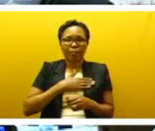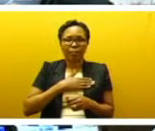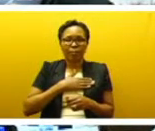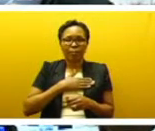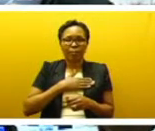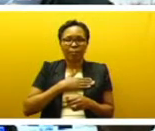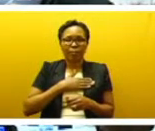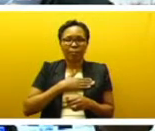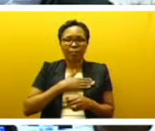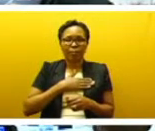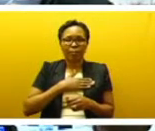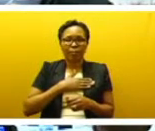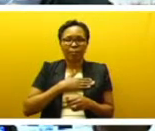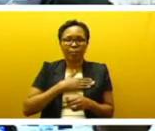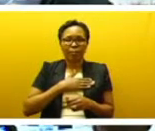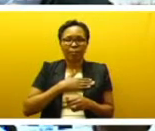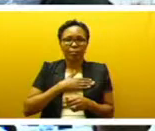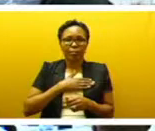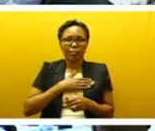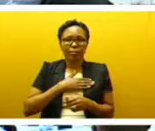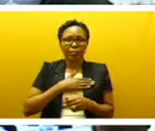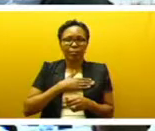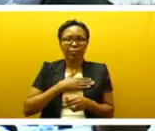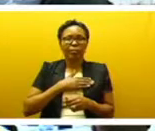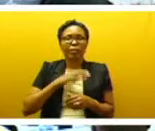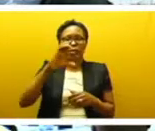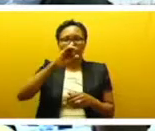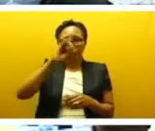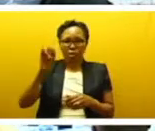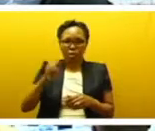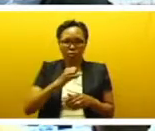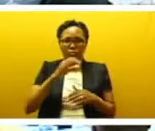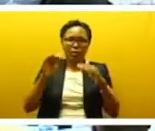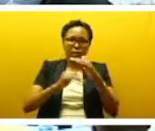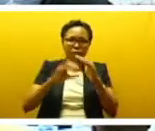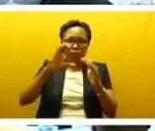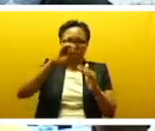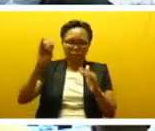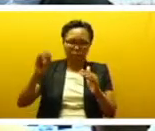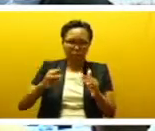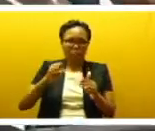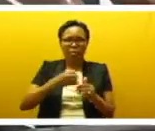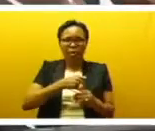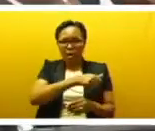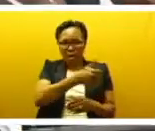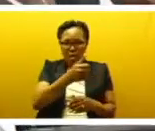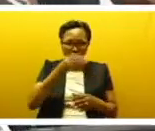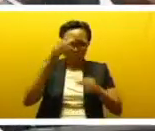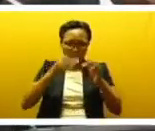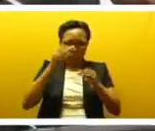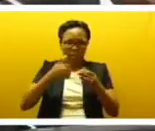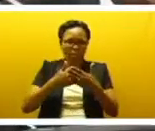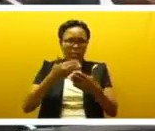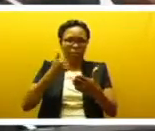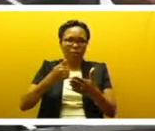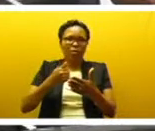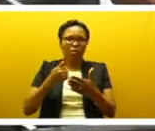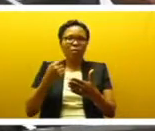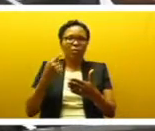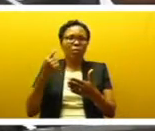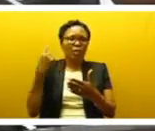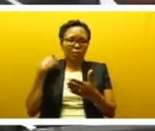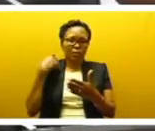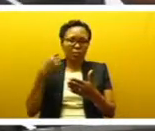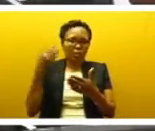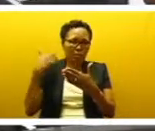Your Ladyship, Madam Deputy Chief Justice, my lady and my lords, I was very generous in my opening,